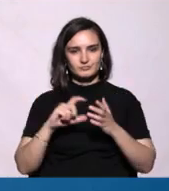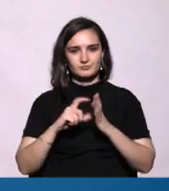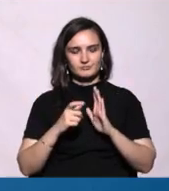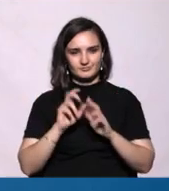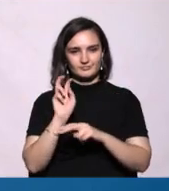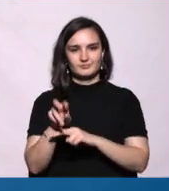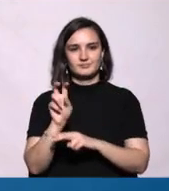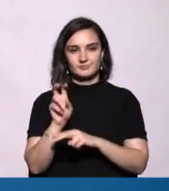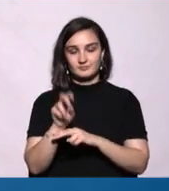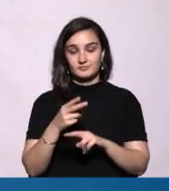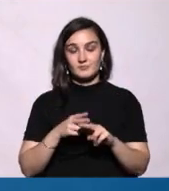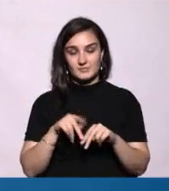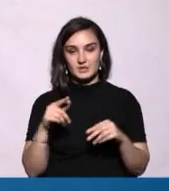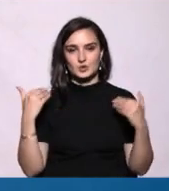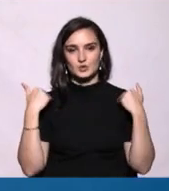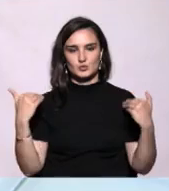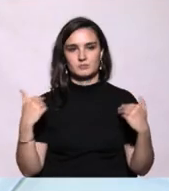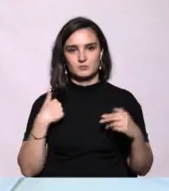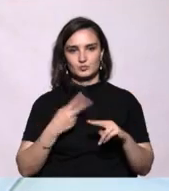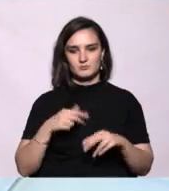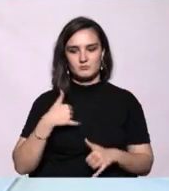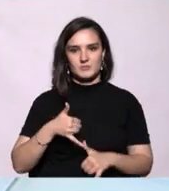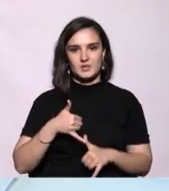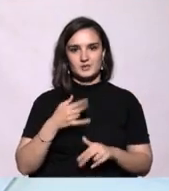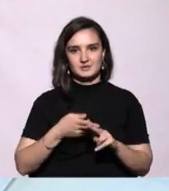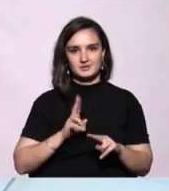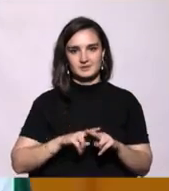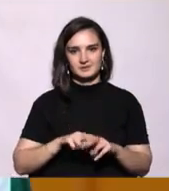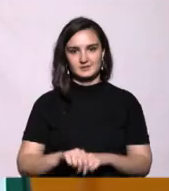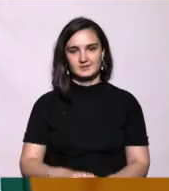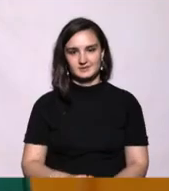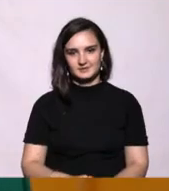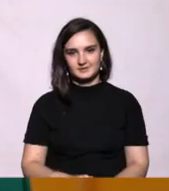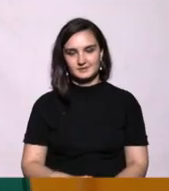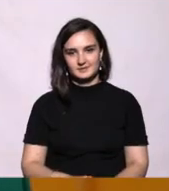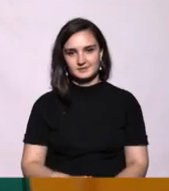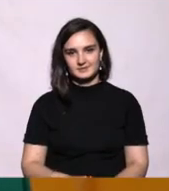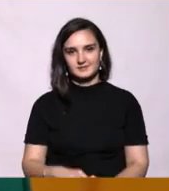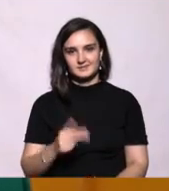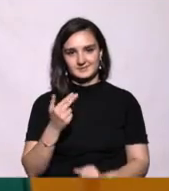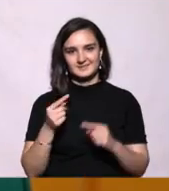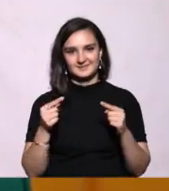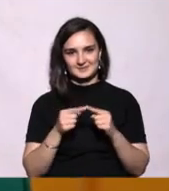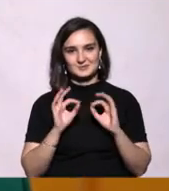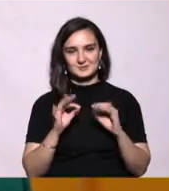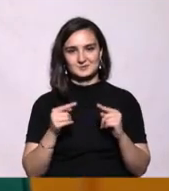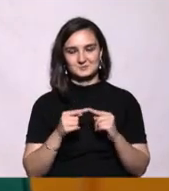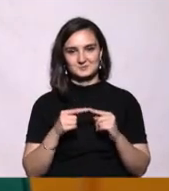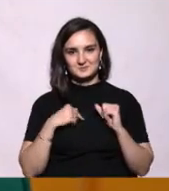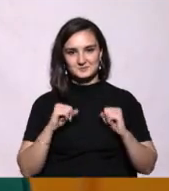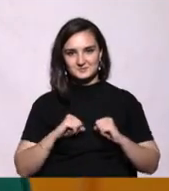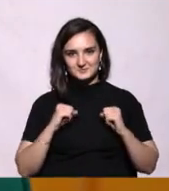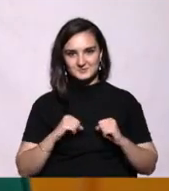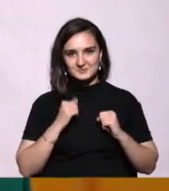You get so big and strong. That's why I'm so tall. Oh, really? Yeah, exactly. Okay, I will try